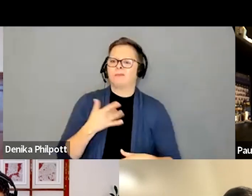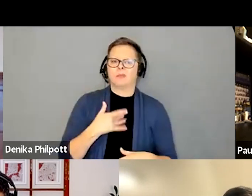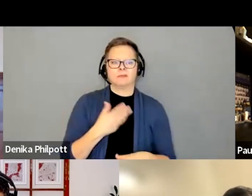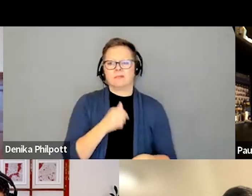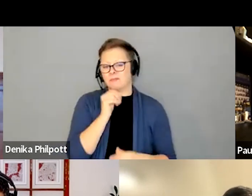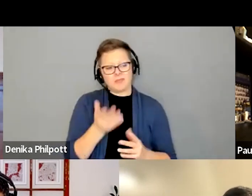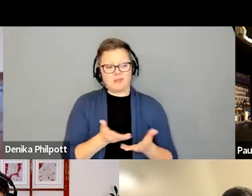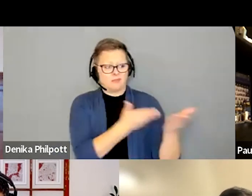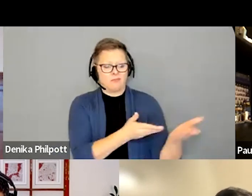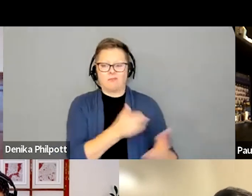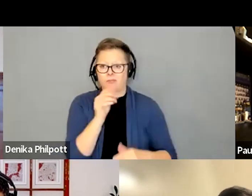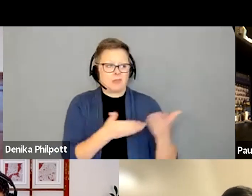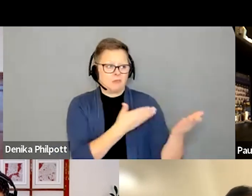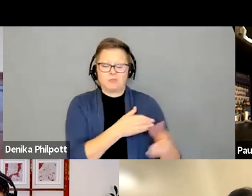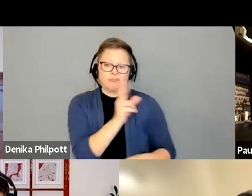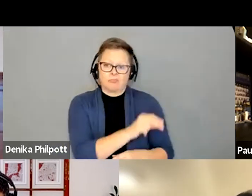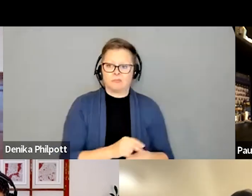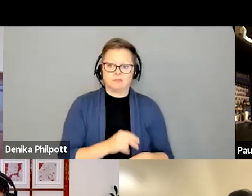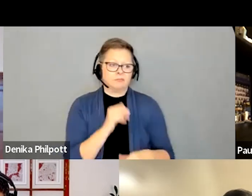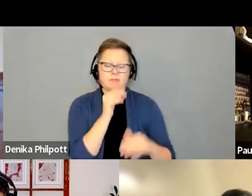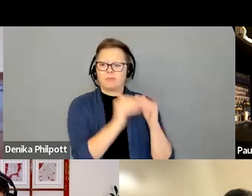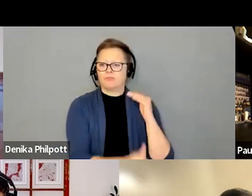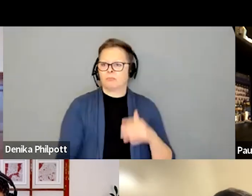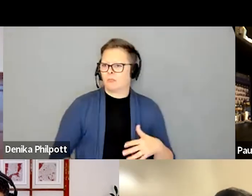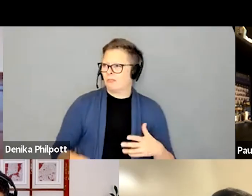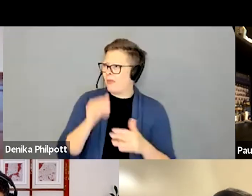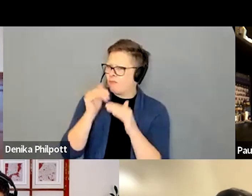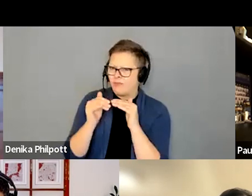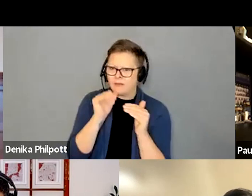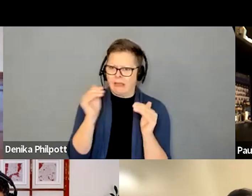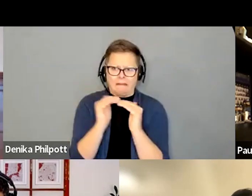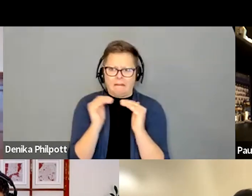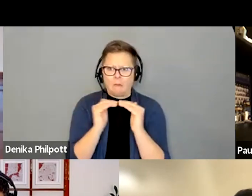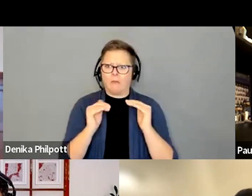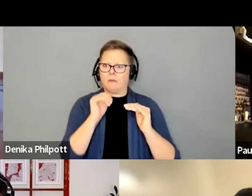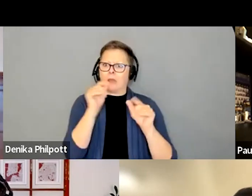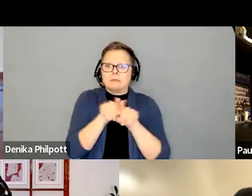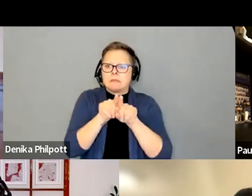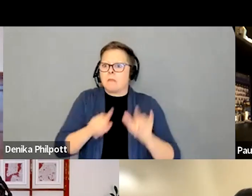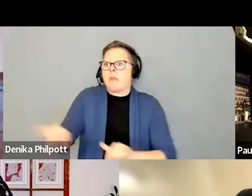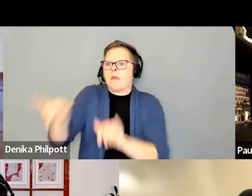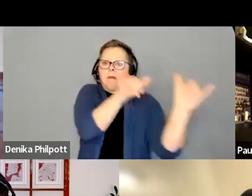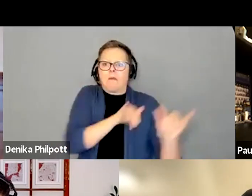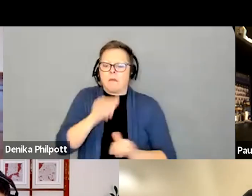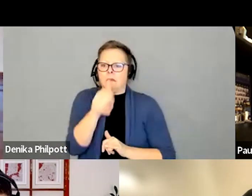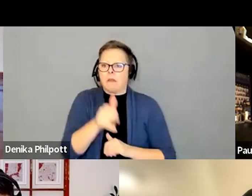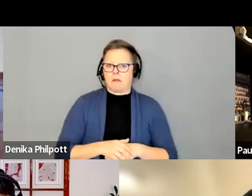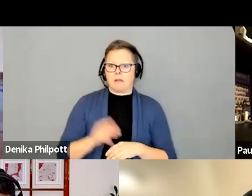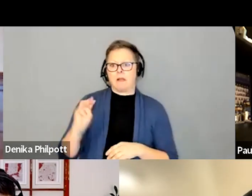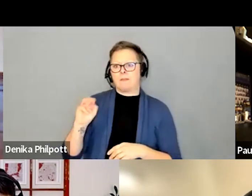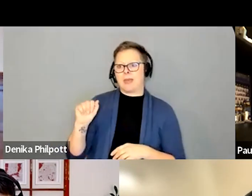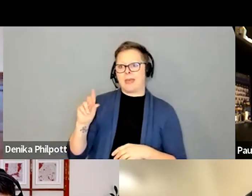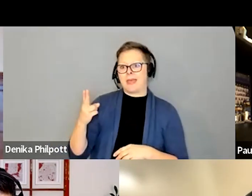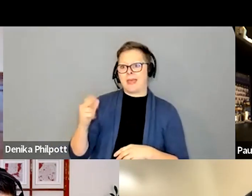not fair. It's not equal. It's not the same as everybody else, right? You know, Mahadeo needs a